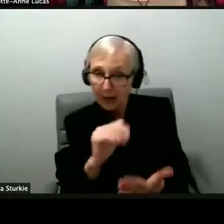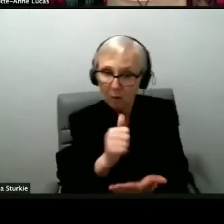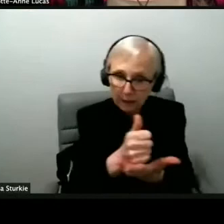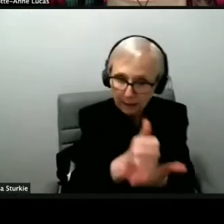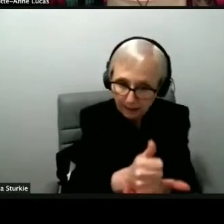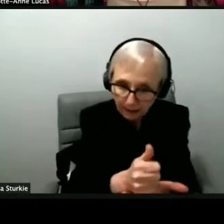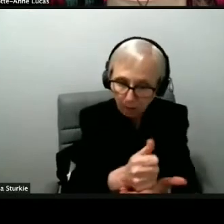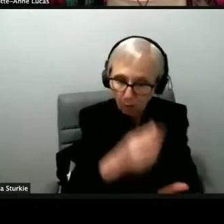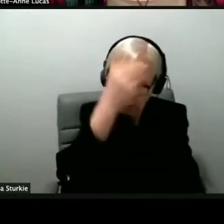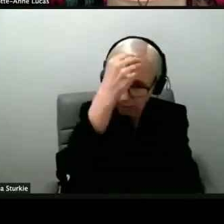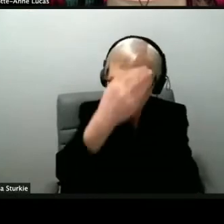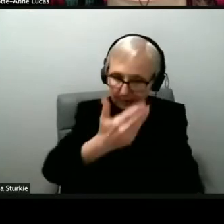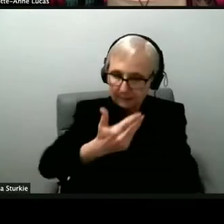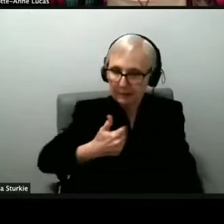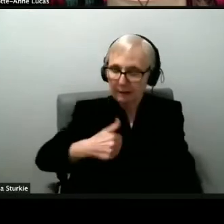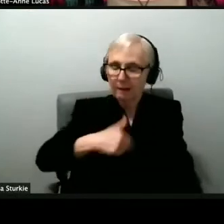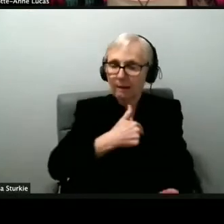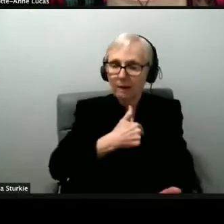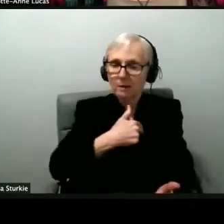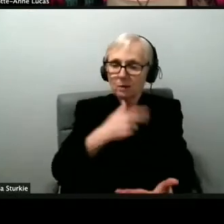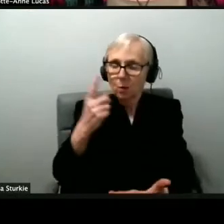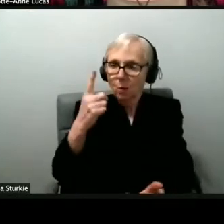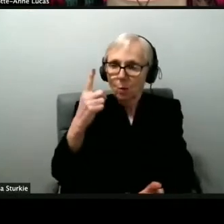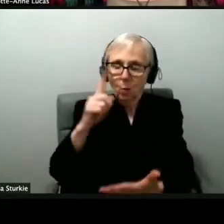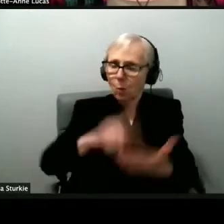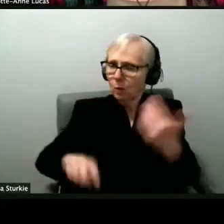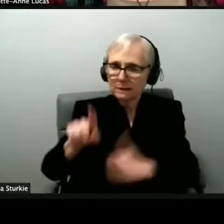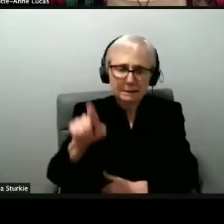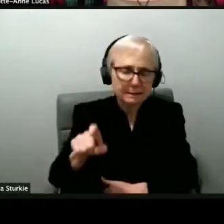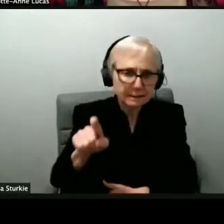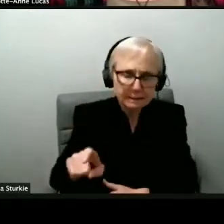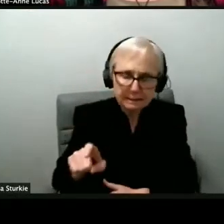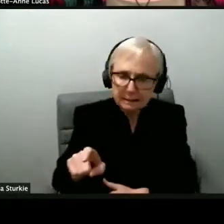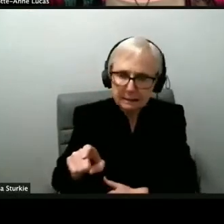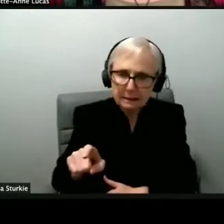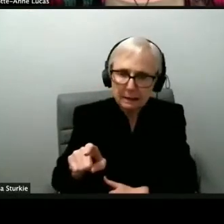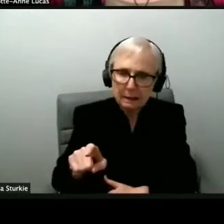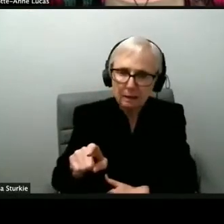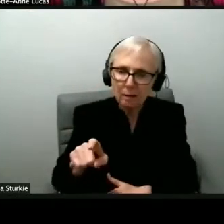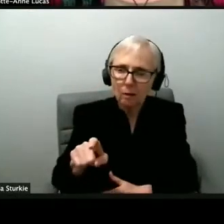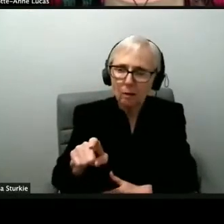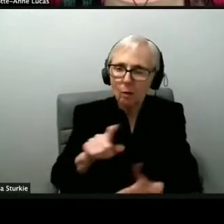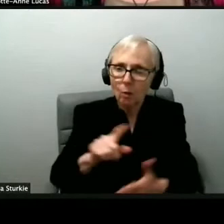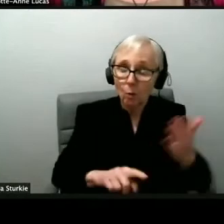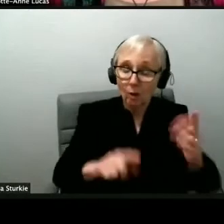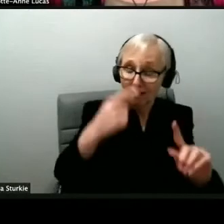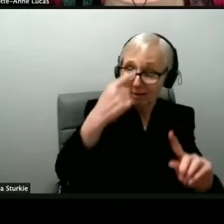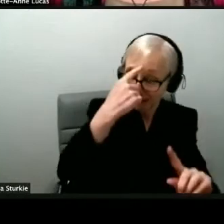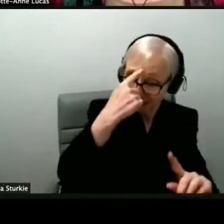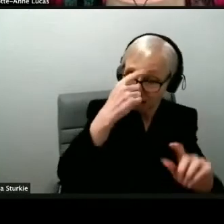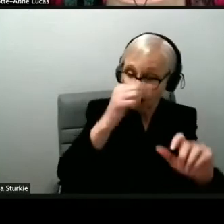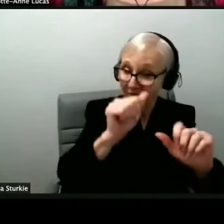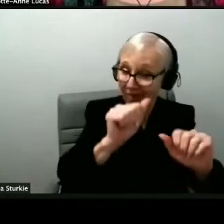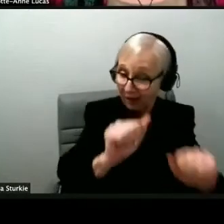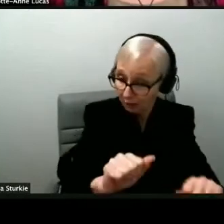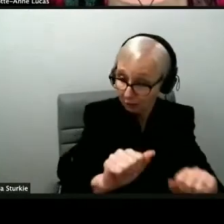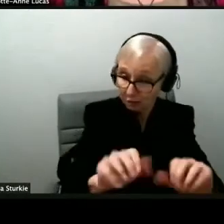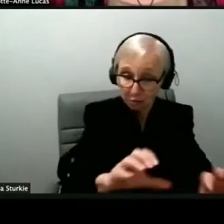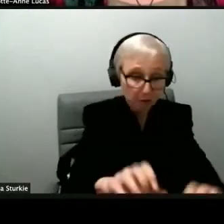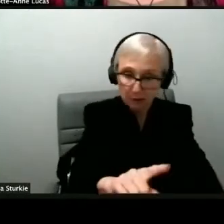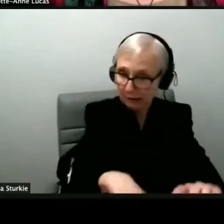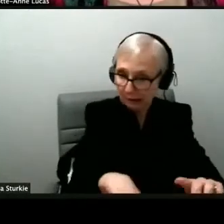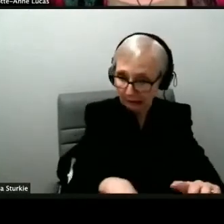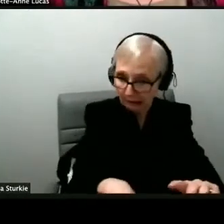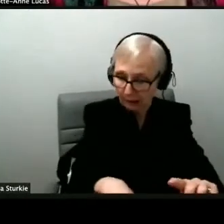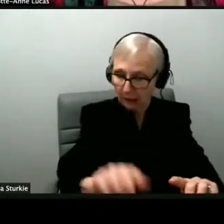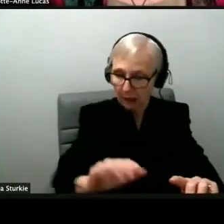us what the shortcomings are, the reason maybe what they thought they could do, they couldn't do, and